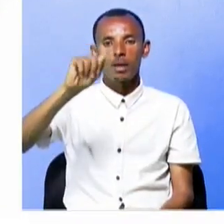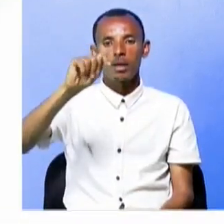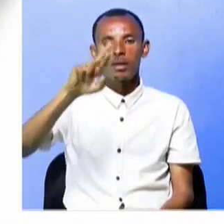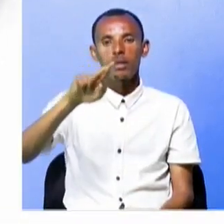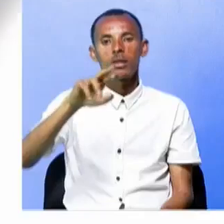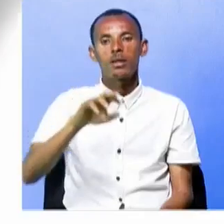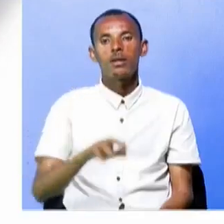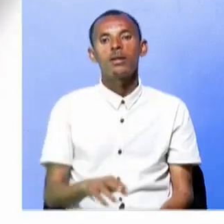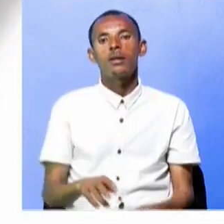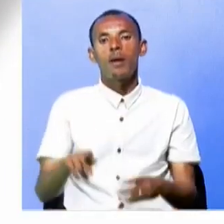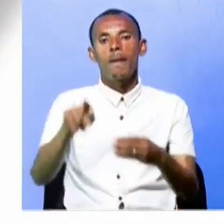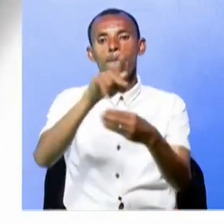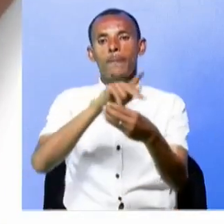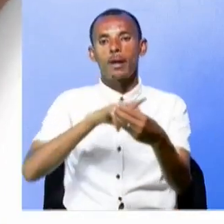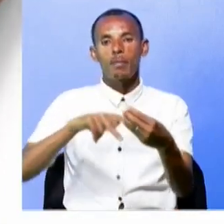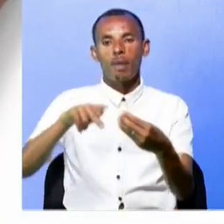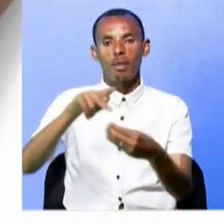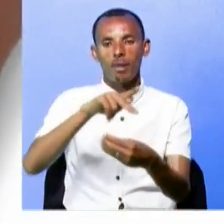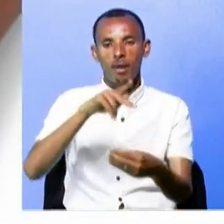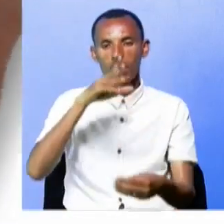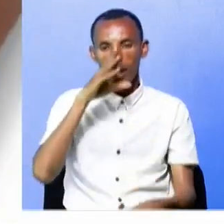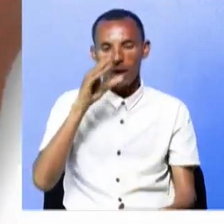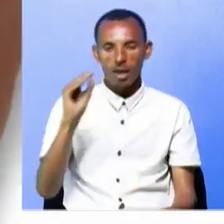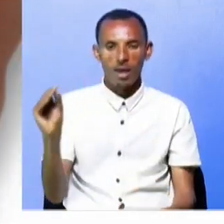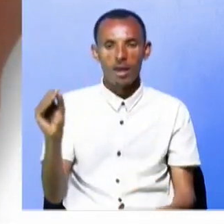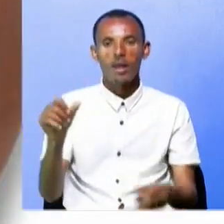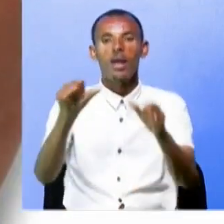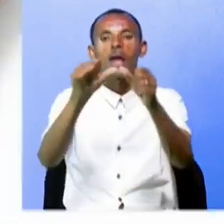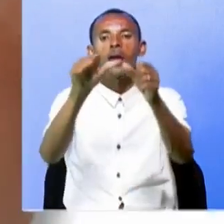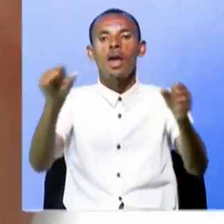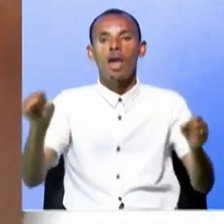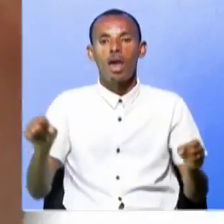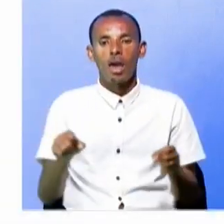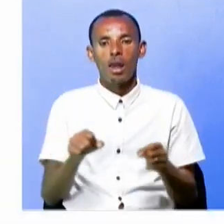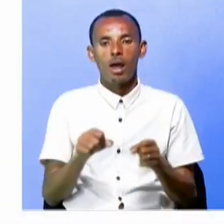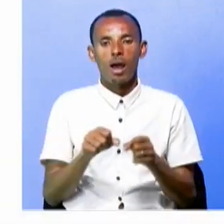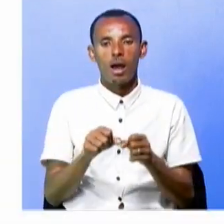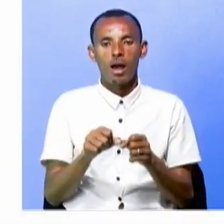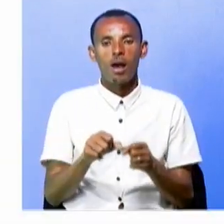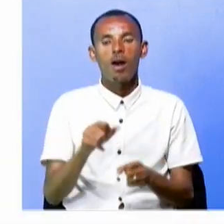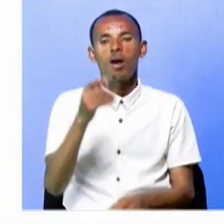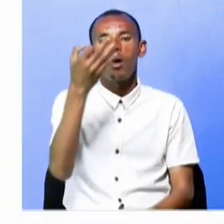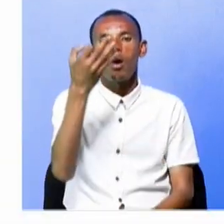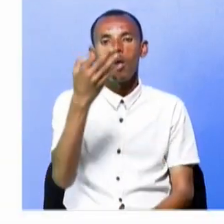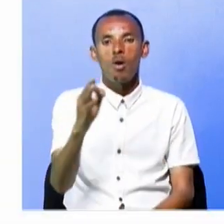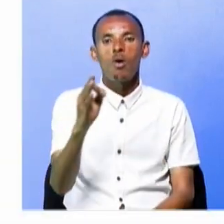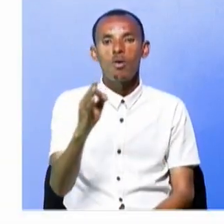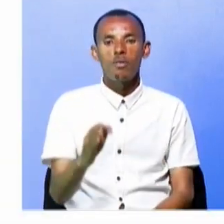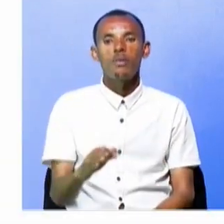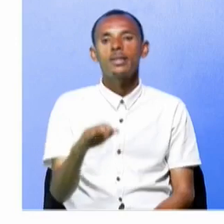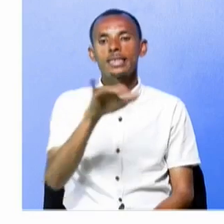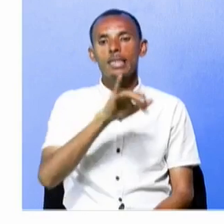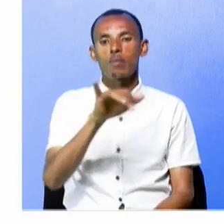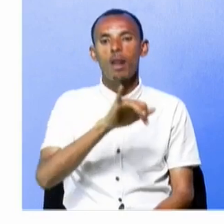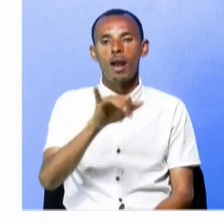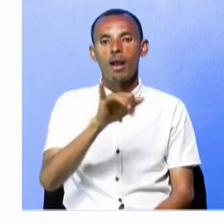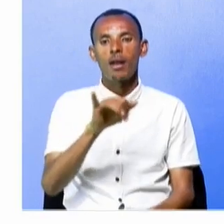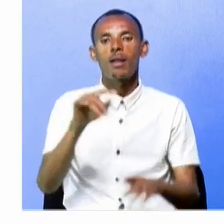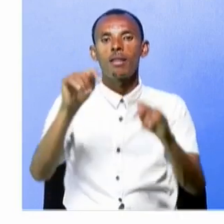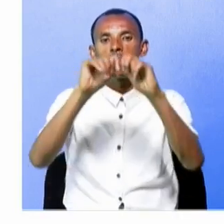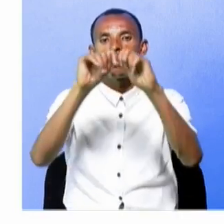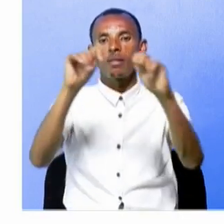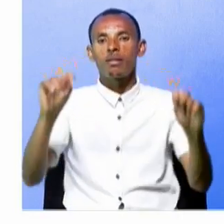and areas of similar